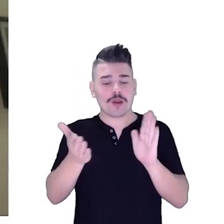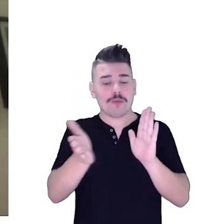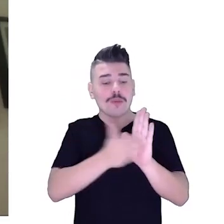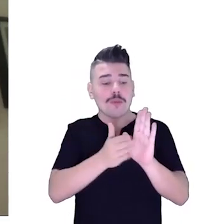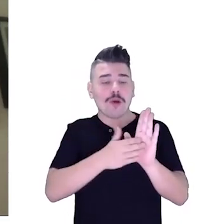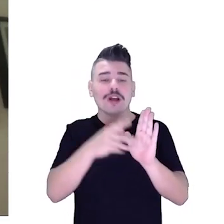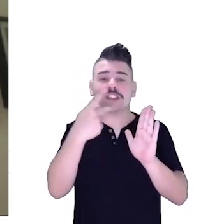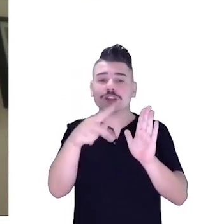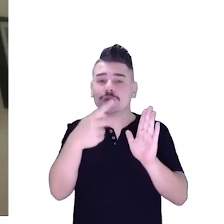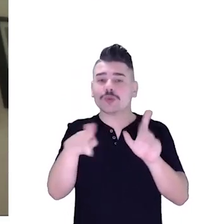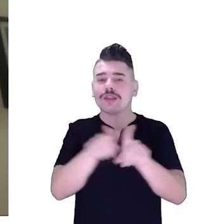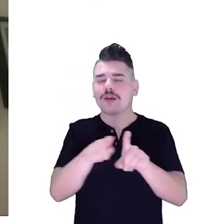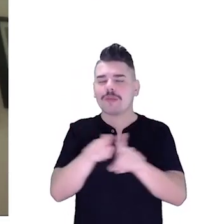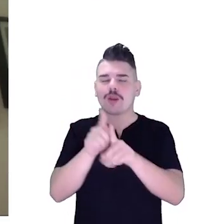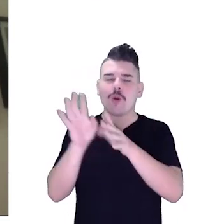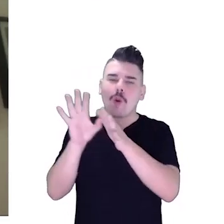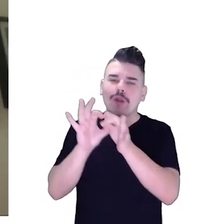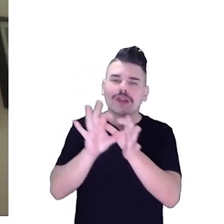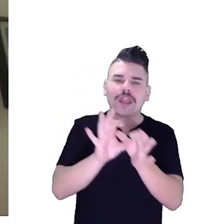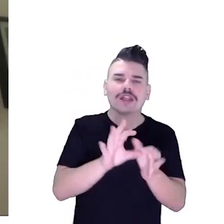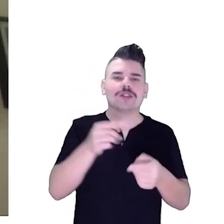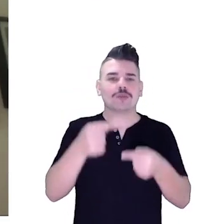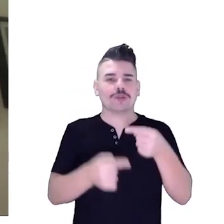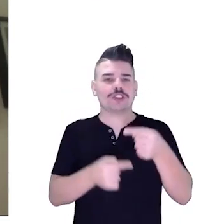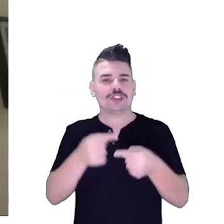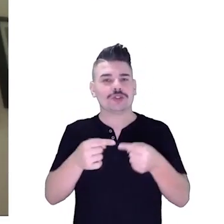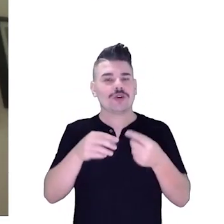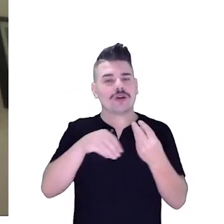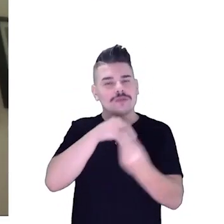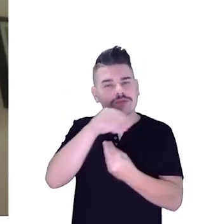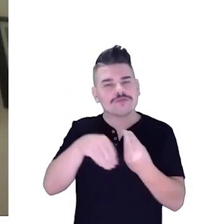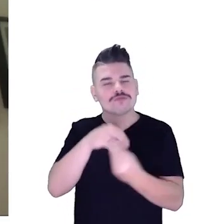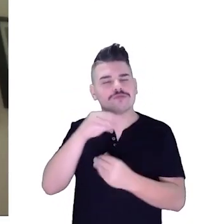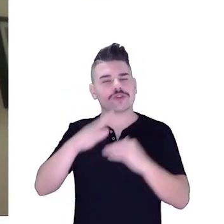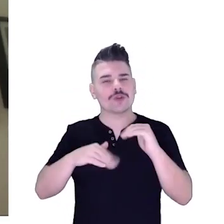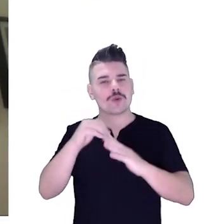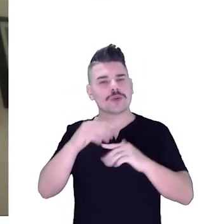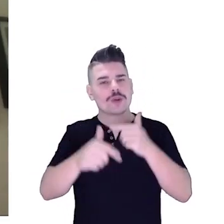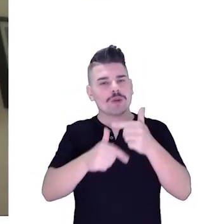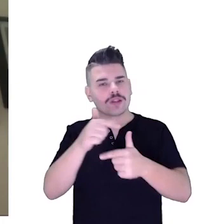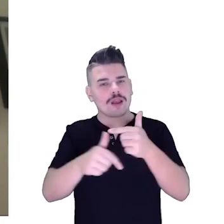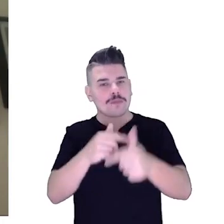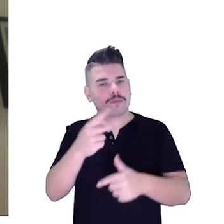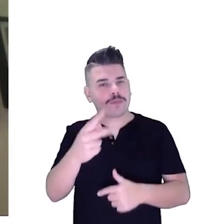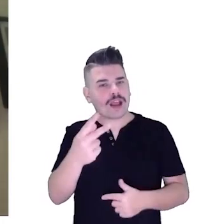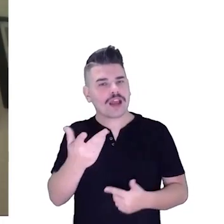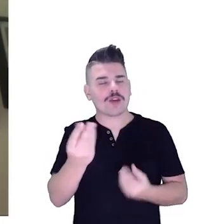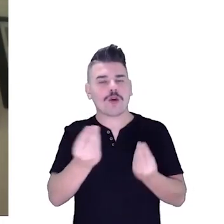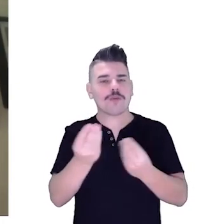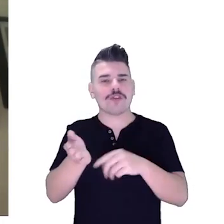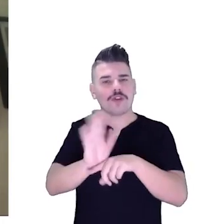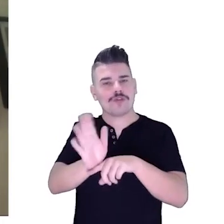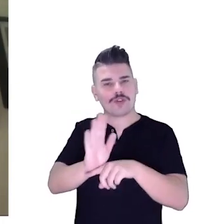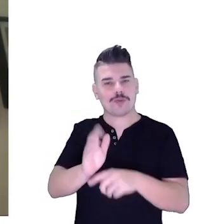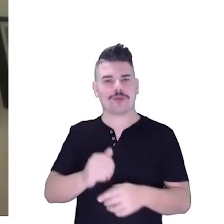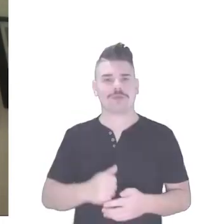as propostas e o contexto político que envolve, né, a feitura desse